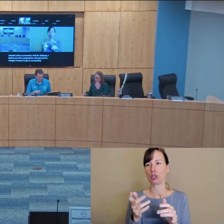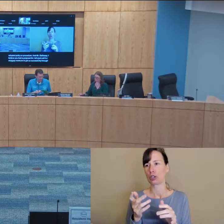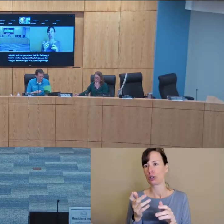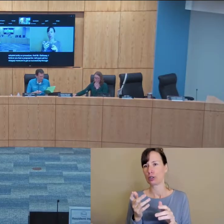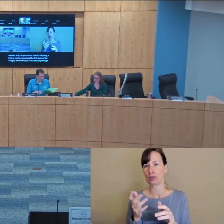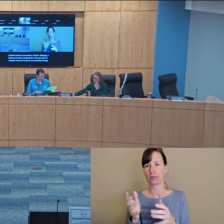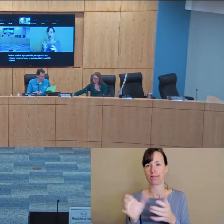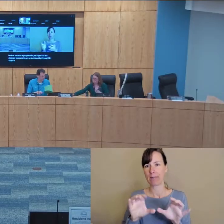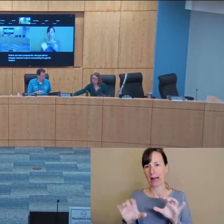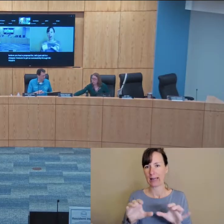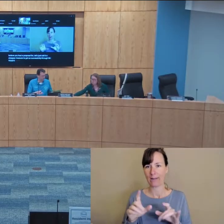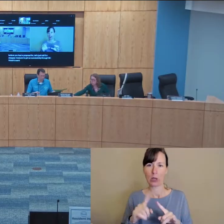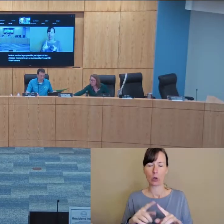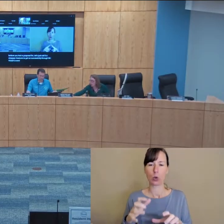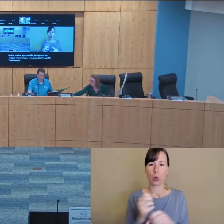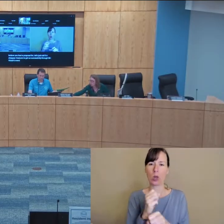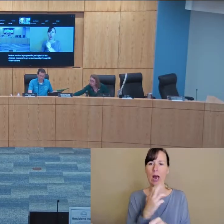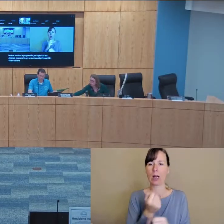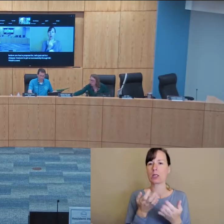Wade's event.